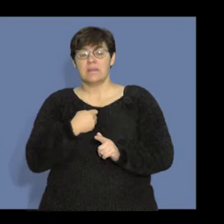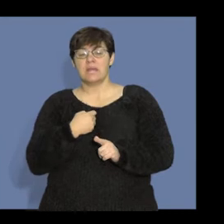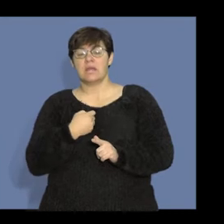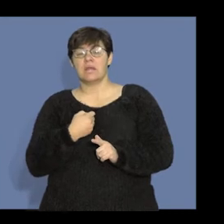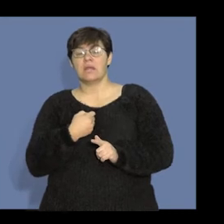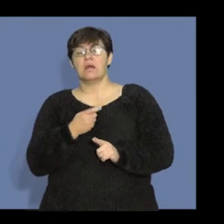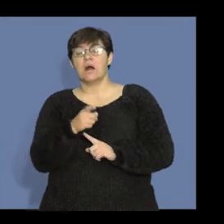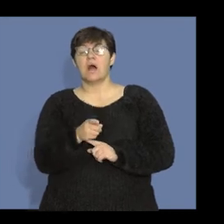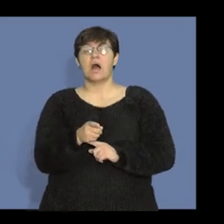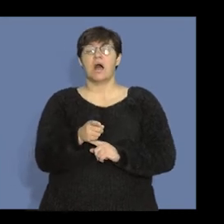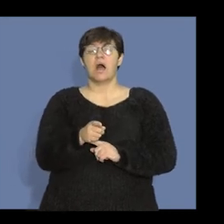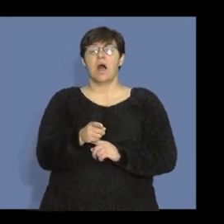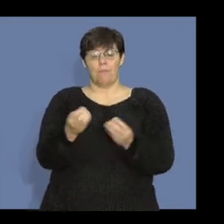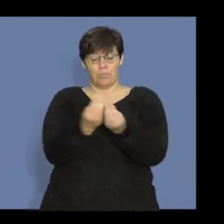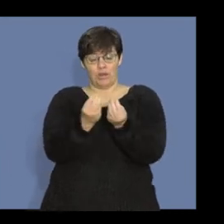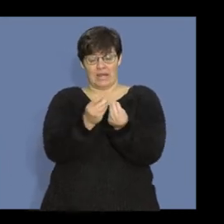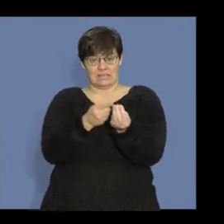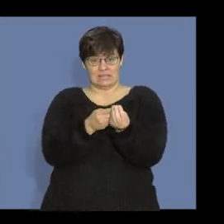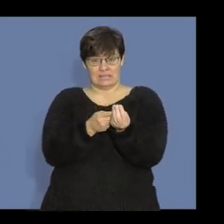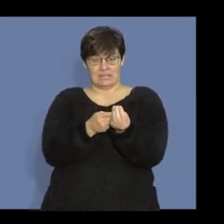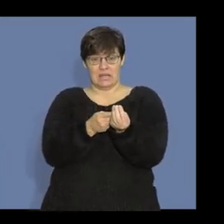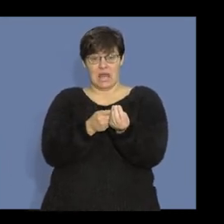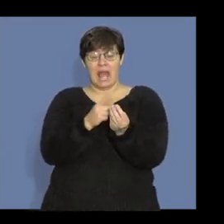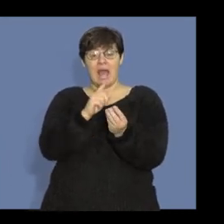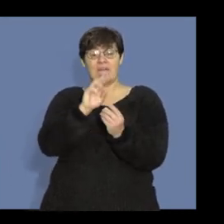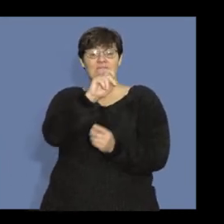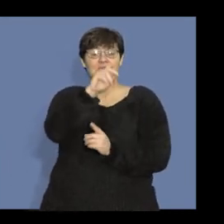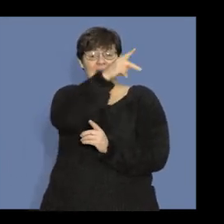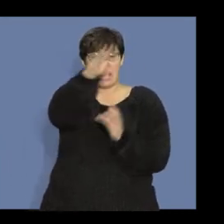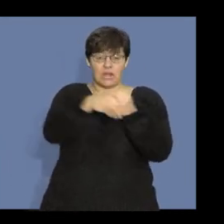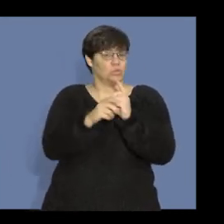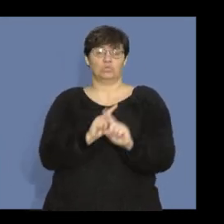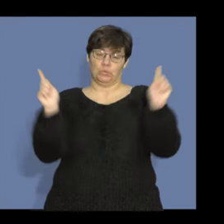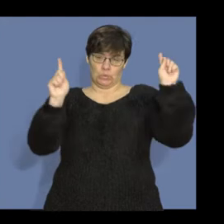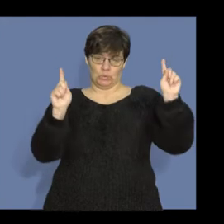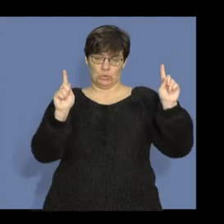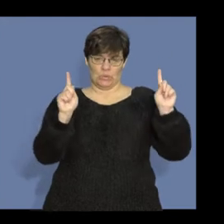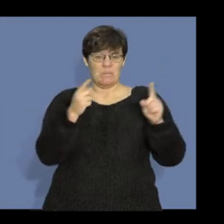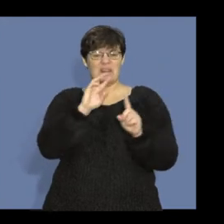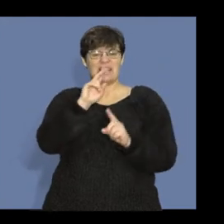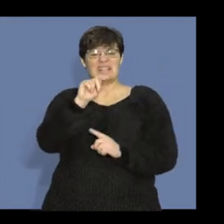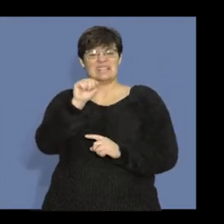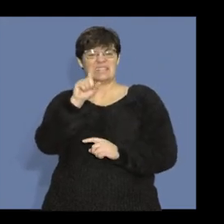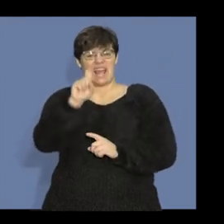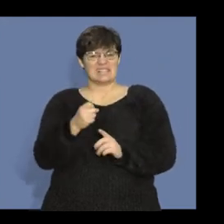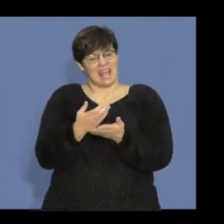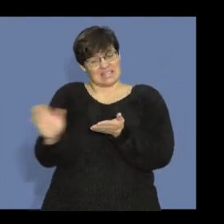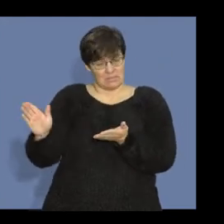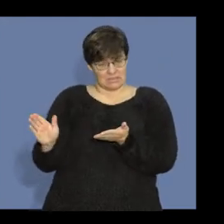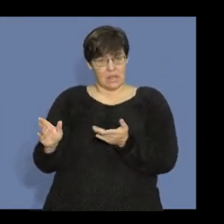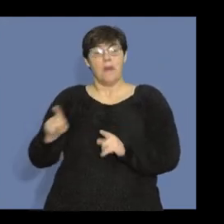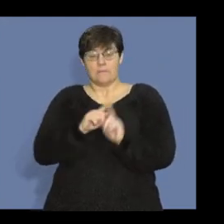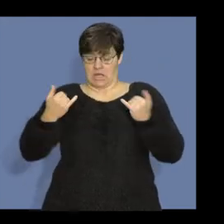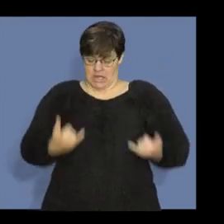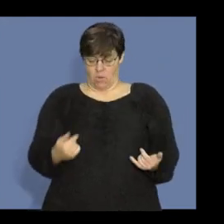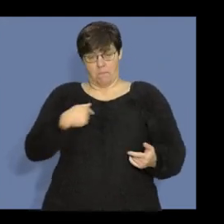VAT on exempt items is also fraudulent, right? So if a business, it has to ensure